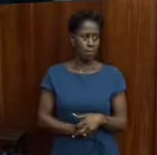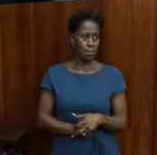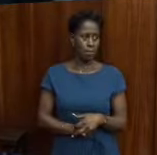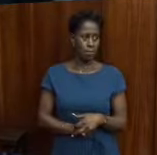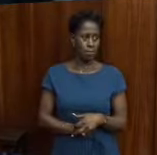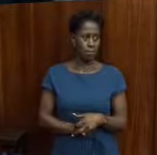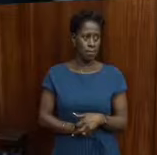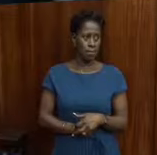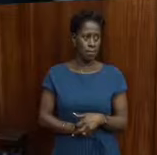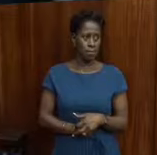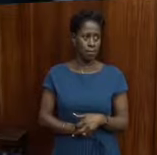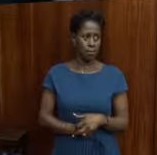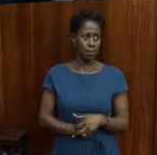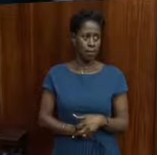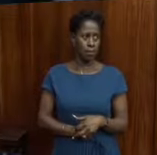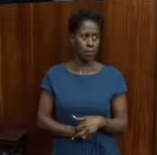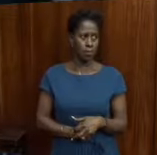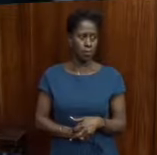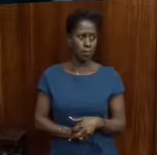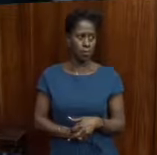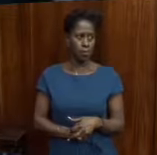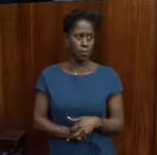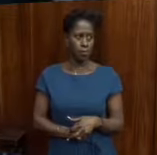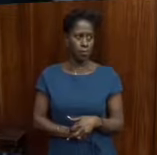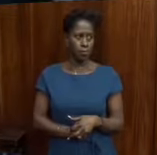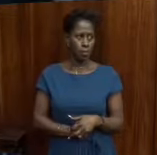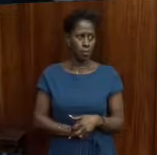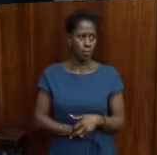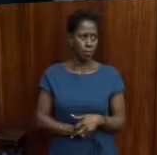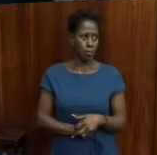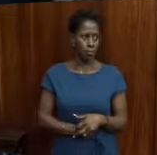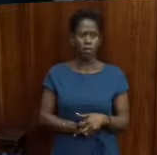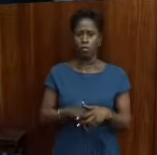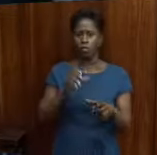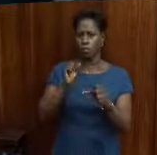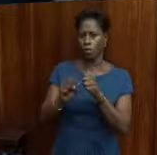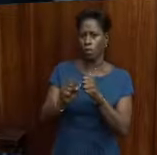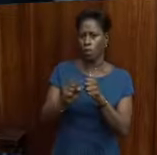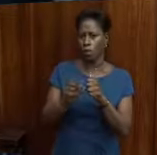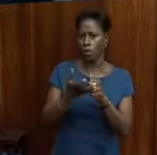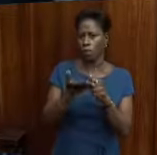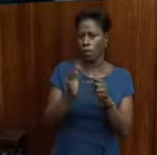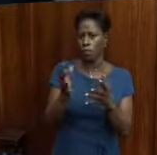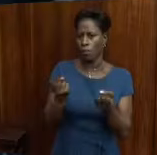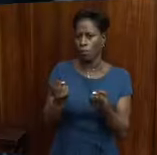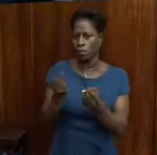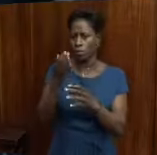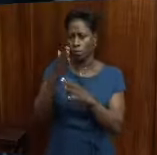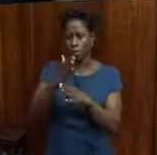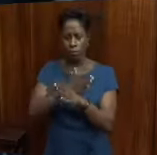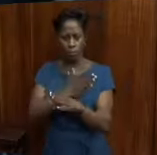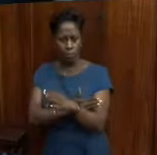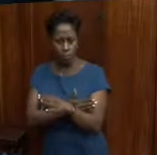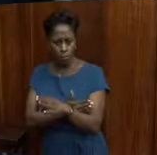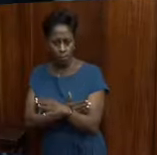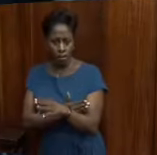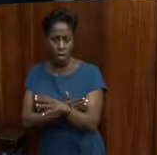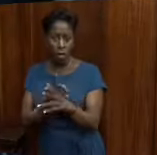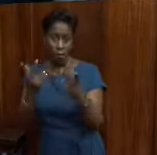focus of the ORTCP is to improve selected tourism sites and capacity building to contribute to a